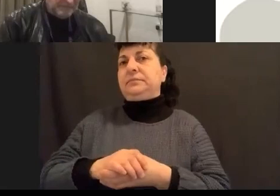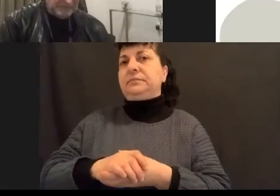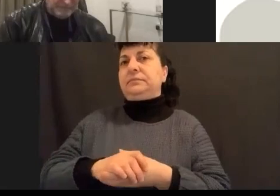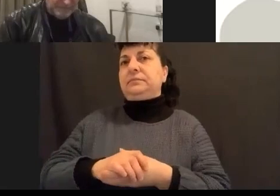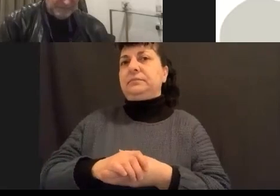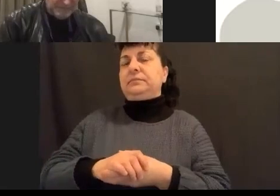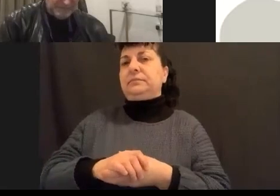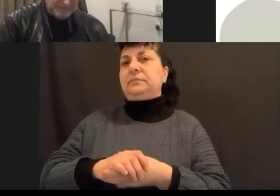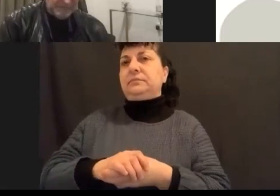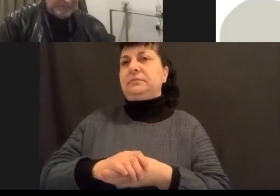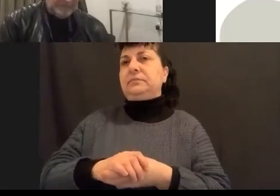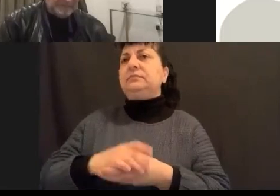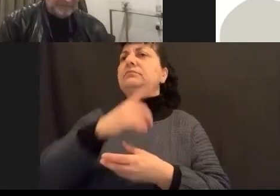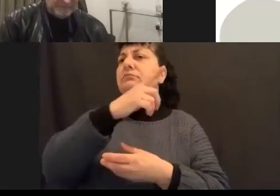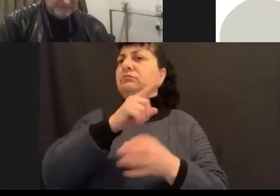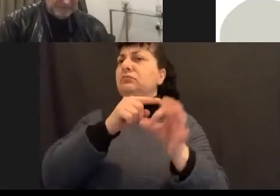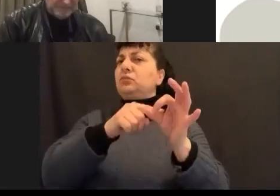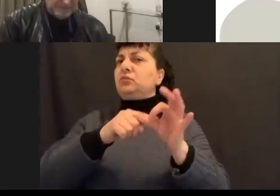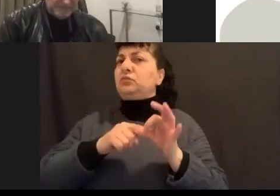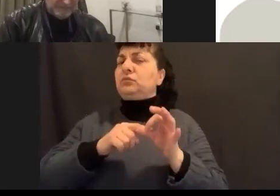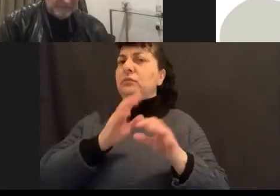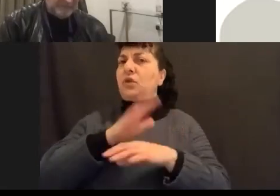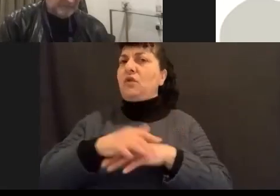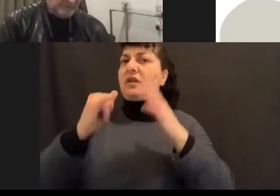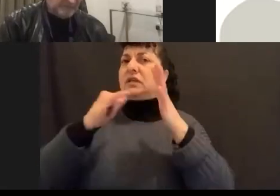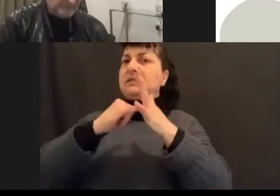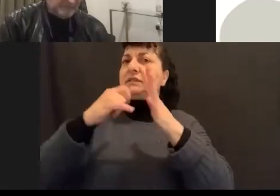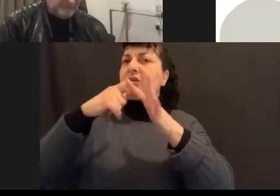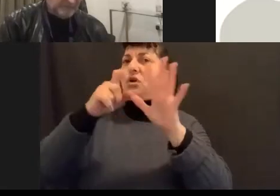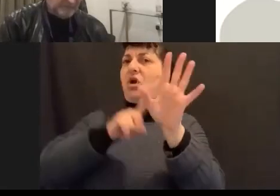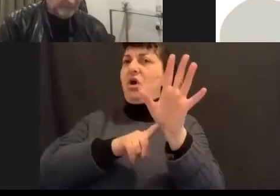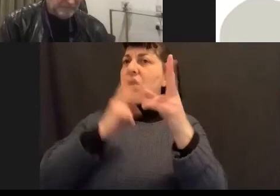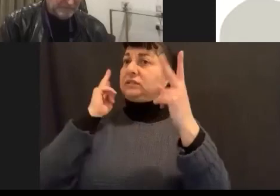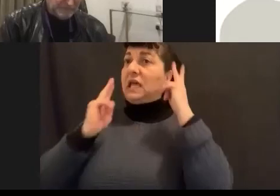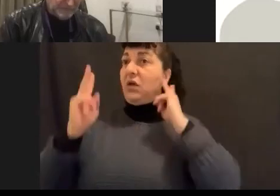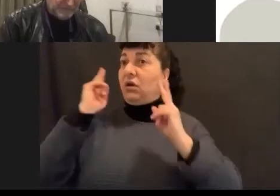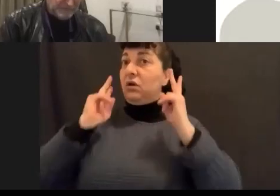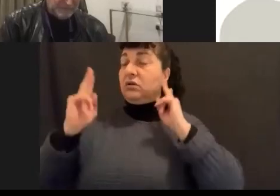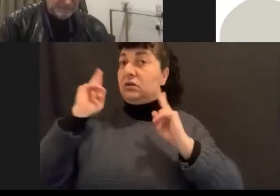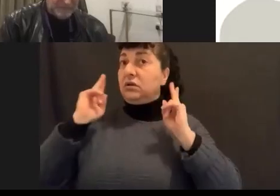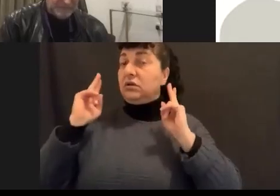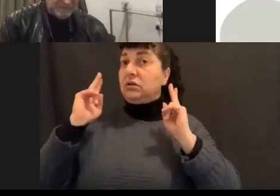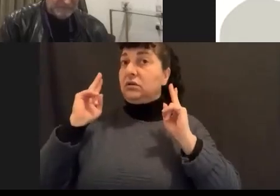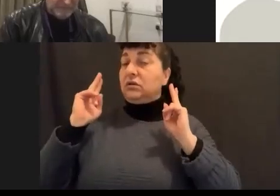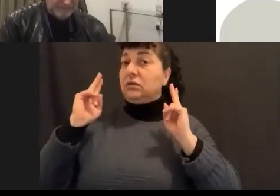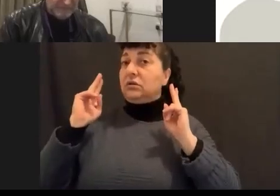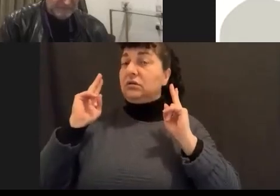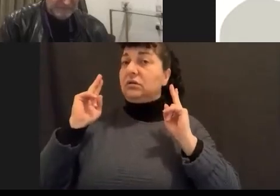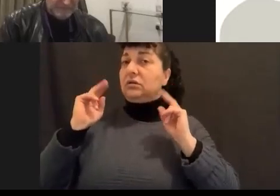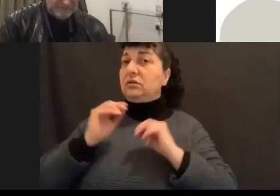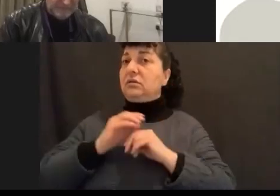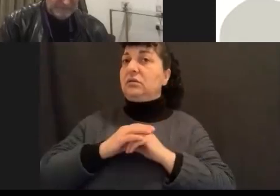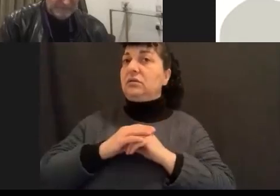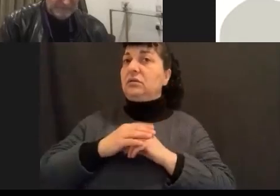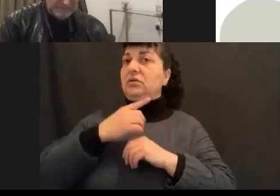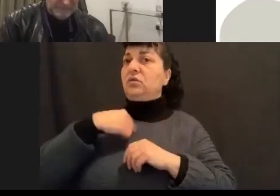Yeah, there's a question there about the Sky Salon, the hairdressing salon. Our post on